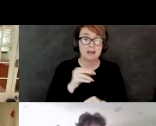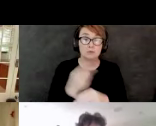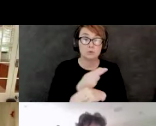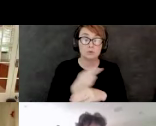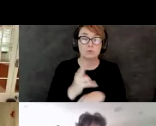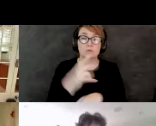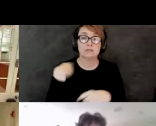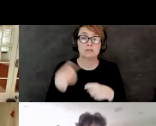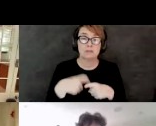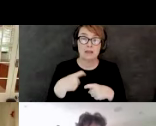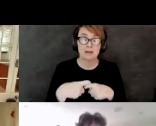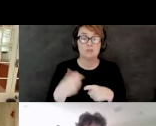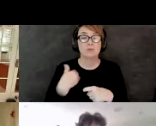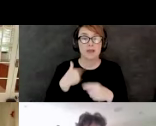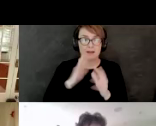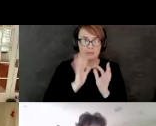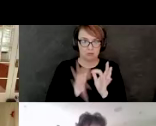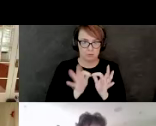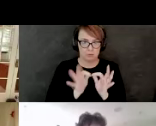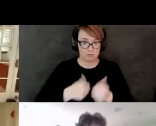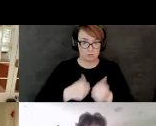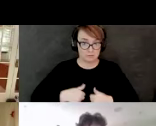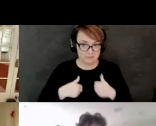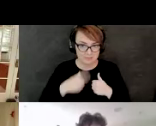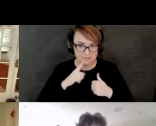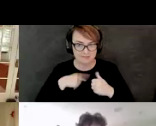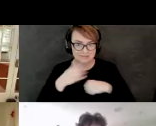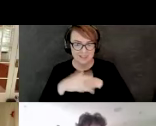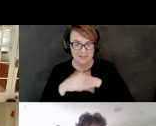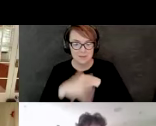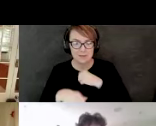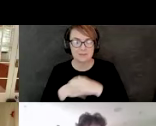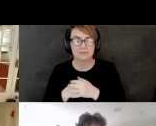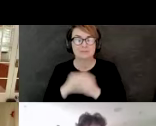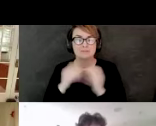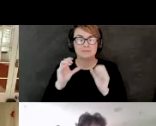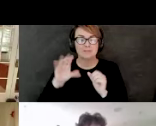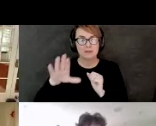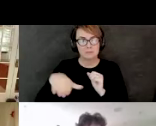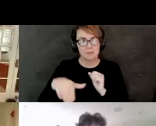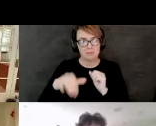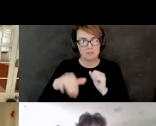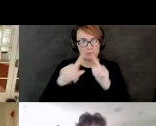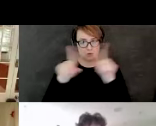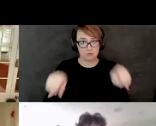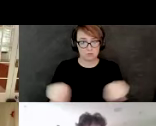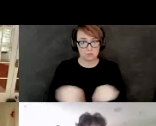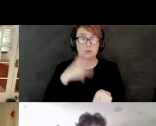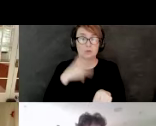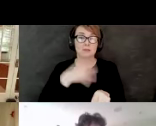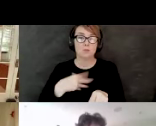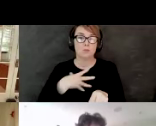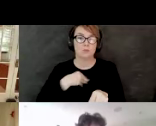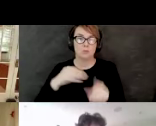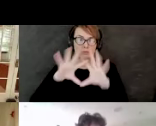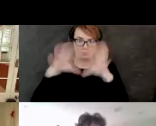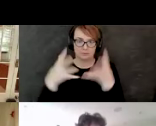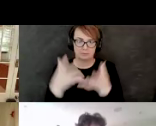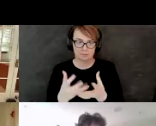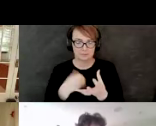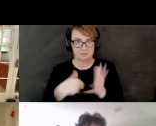disponible. En la parte inferior de su pantalla, en breve aparecerá un icono de un globo terráqueo que dice Interpretation o